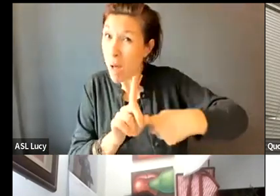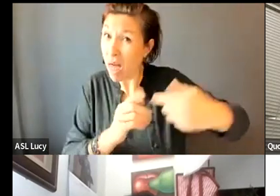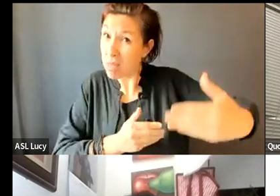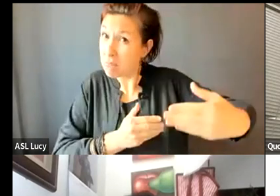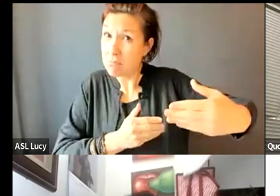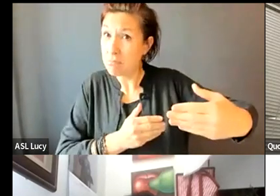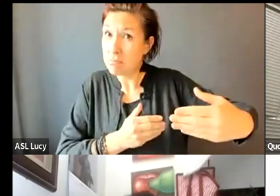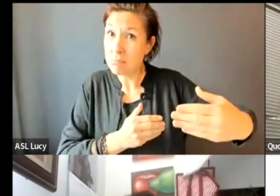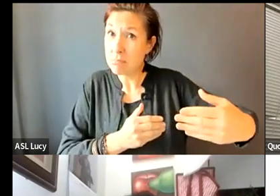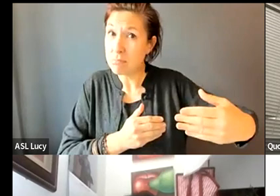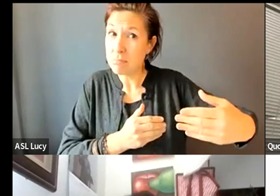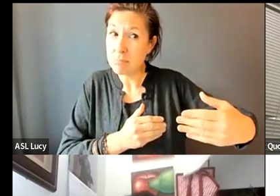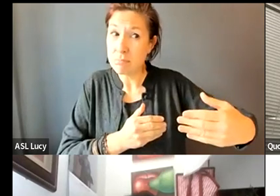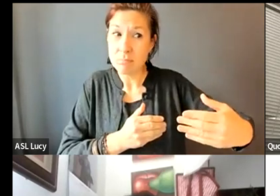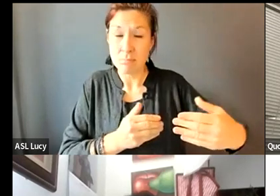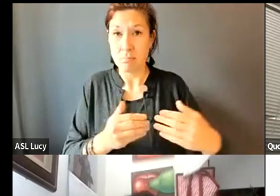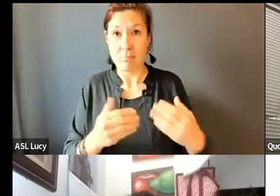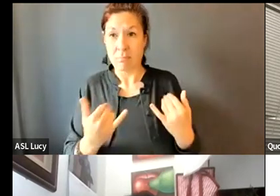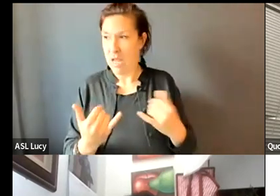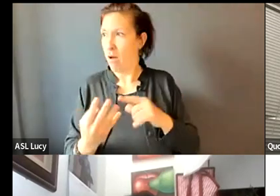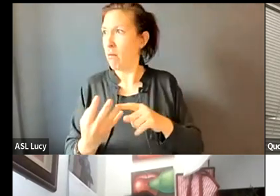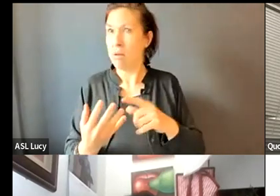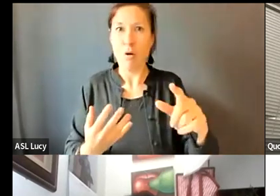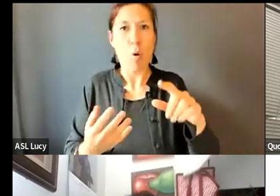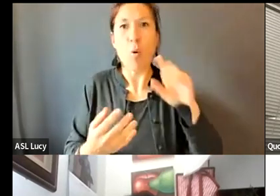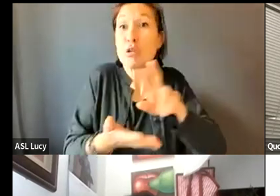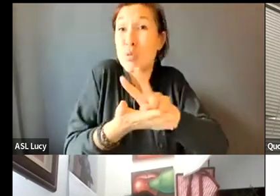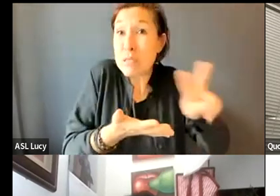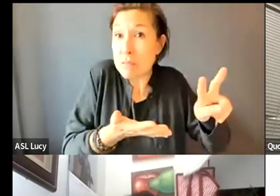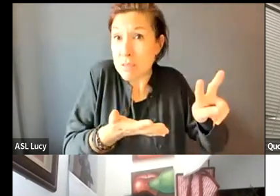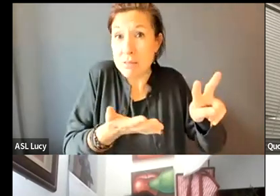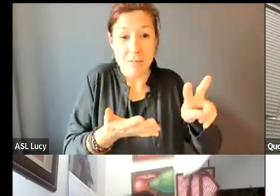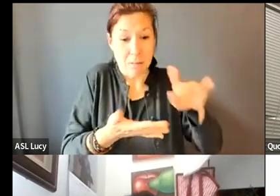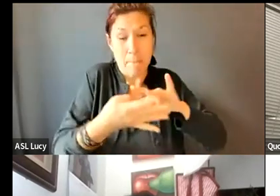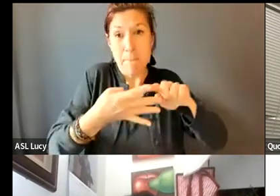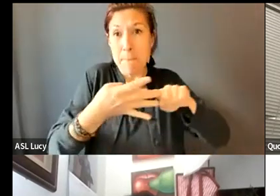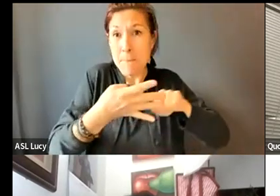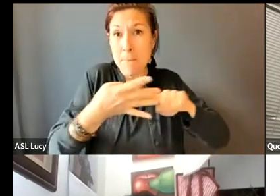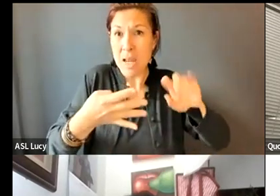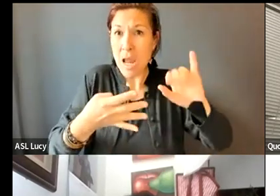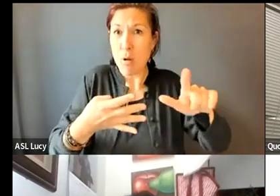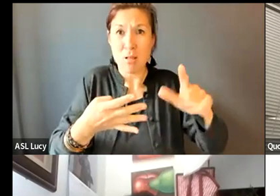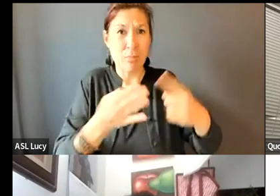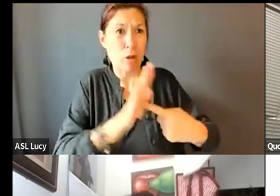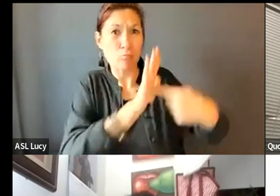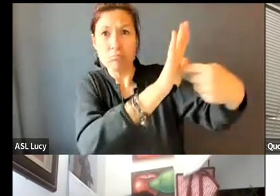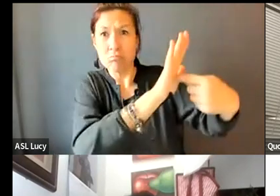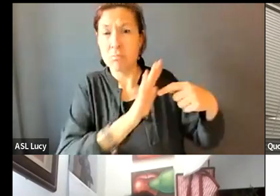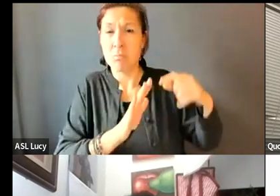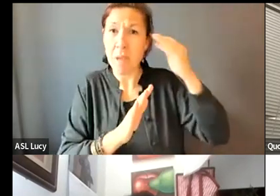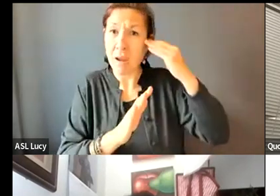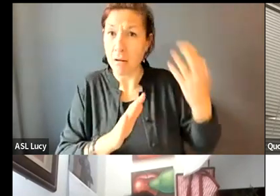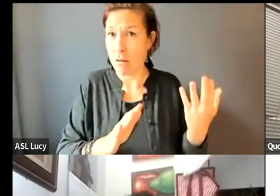now and say mid-april to be able to present to the mayor to go to the um to the city